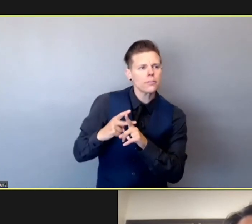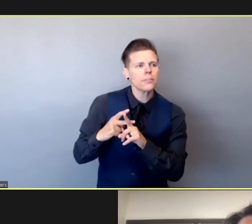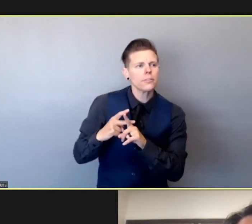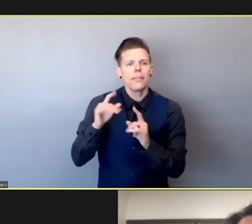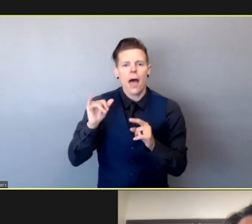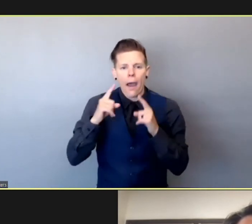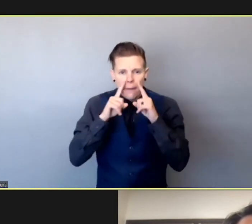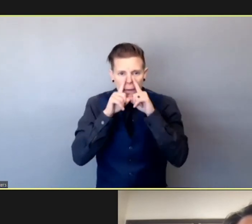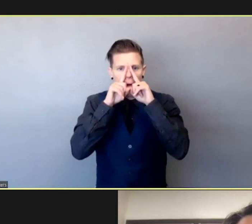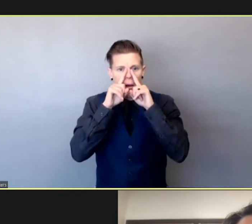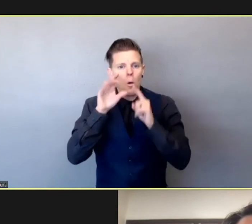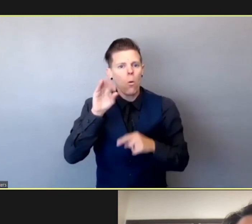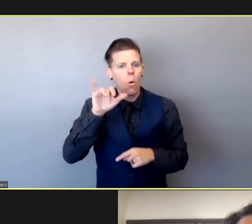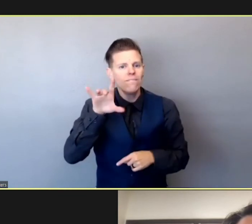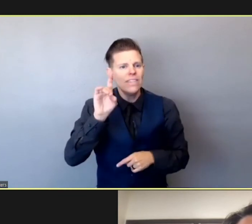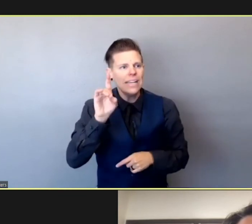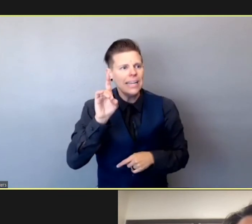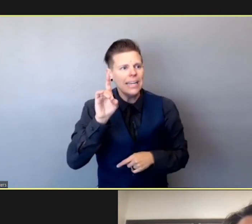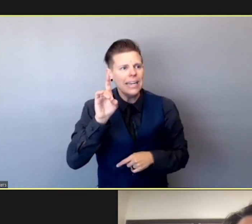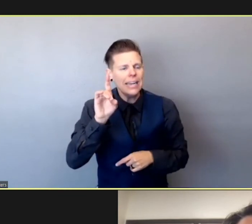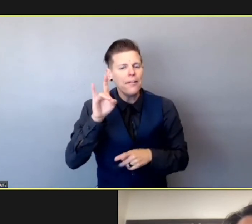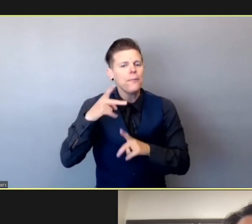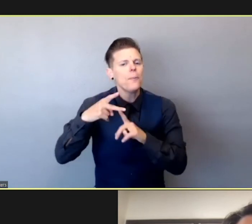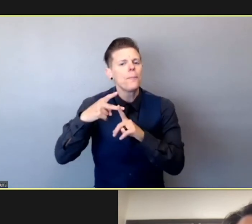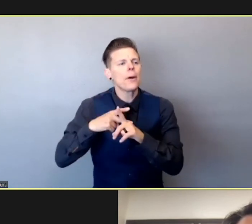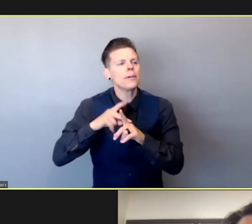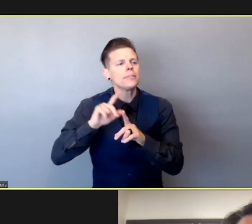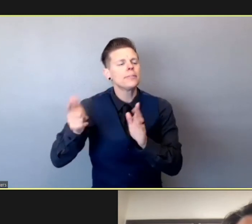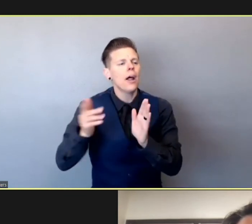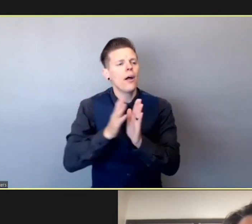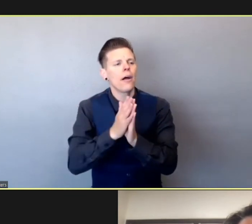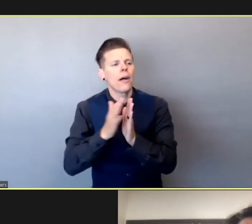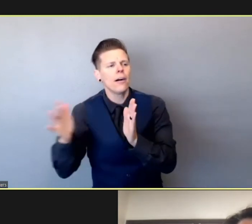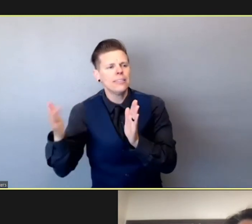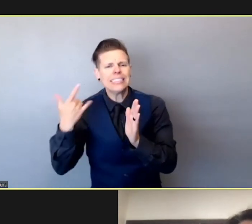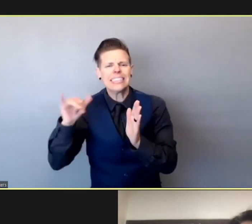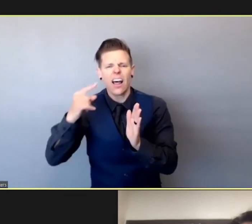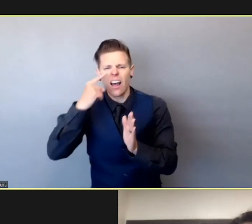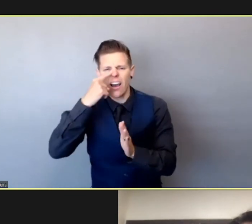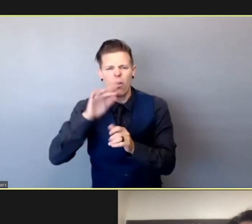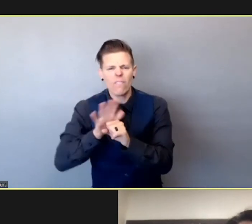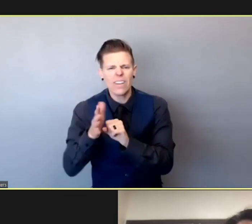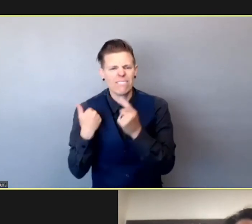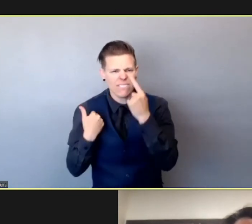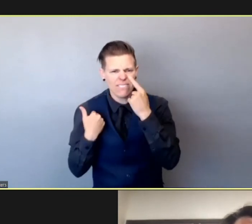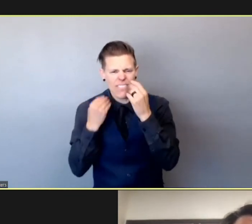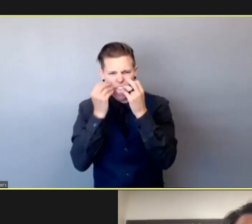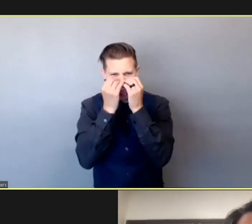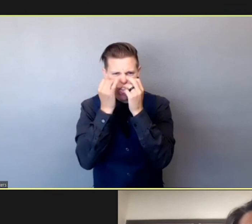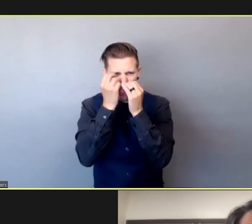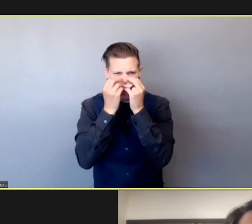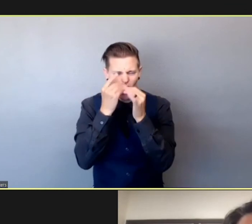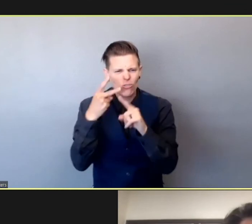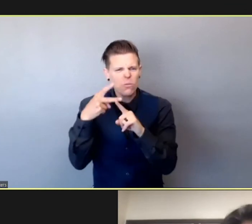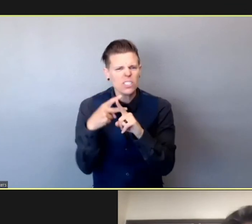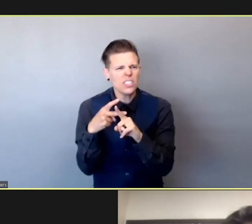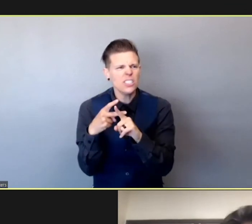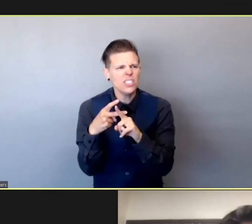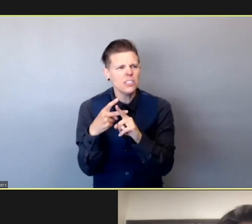be the same COVID and not a vaccine, somebody getting infected with full immunity.